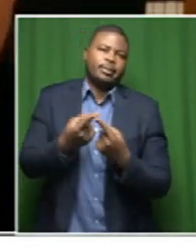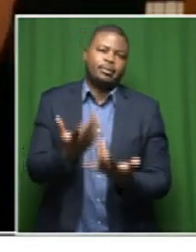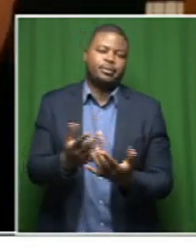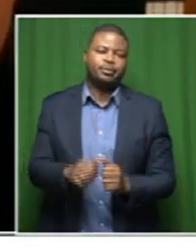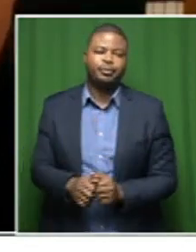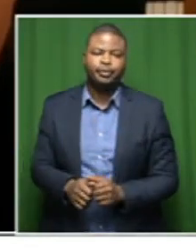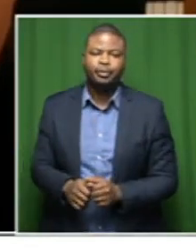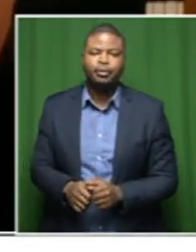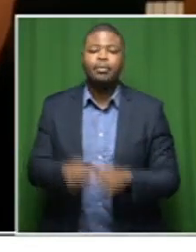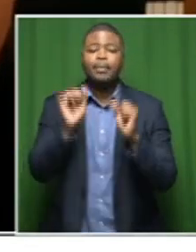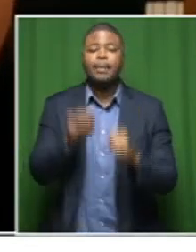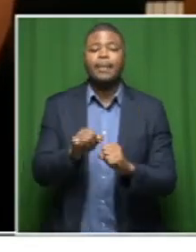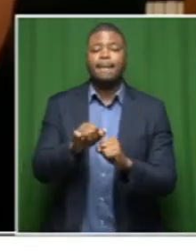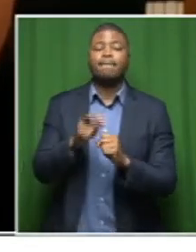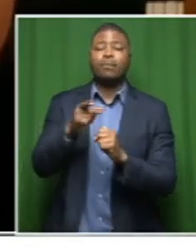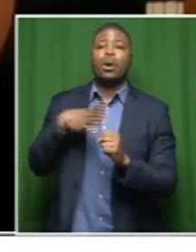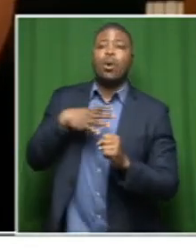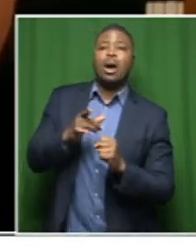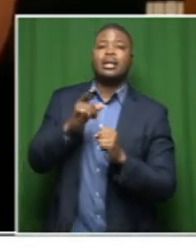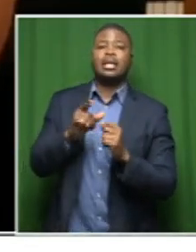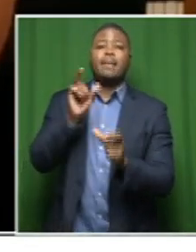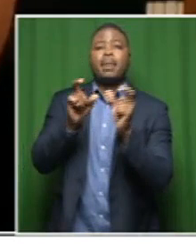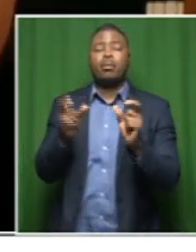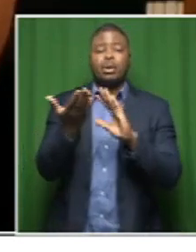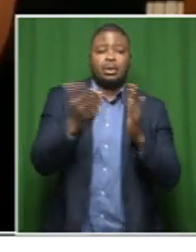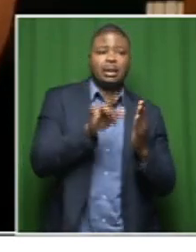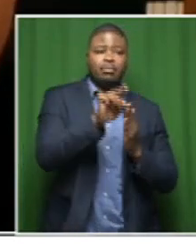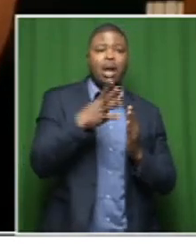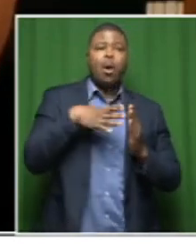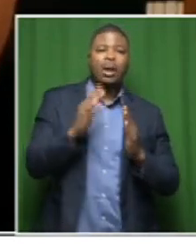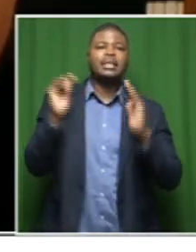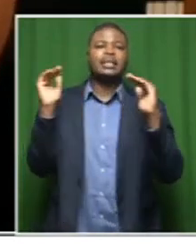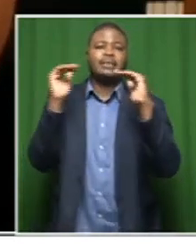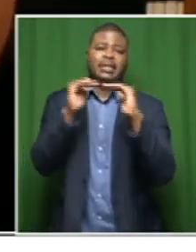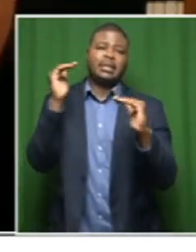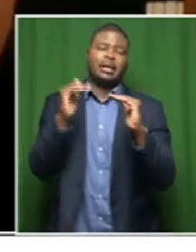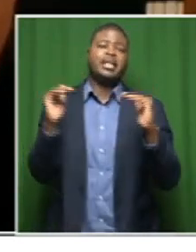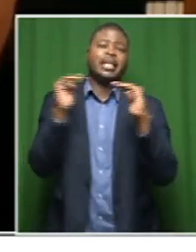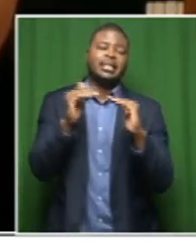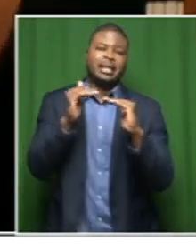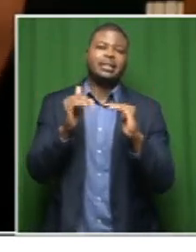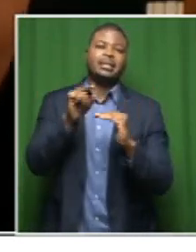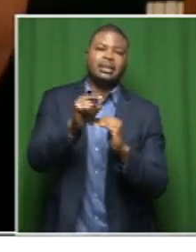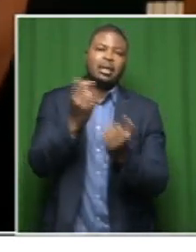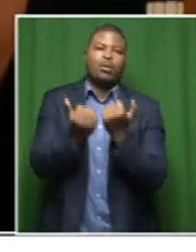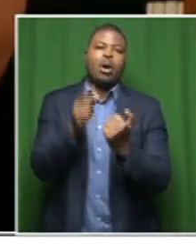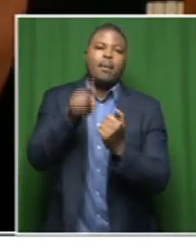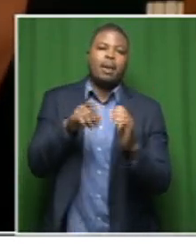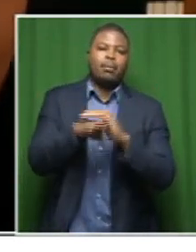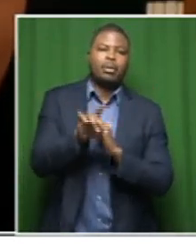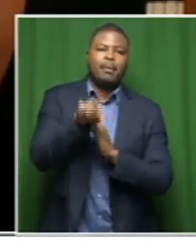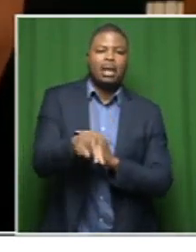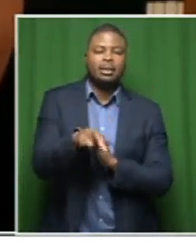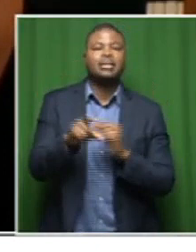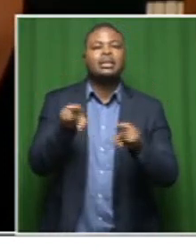seeking justice for those who were massacred. But of course, there was a build-up, that culminated on that